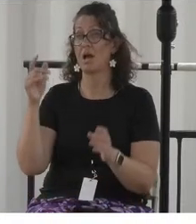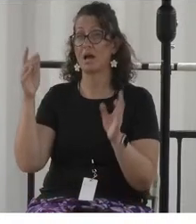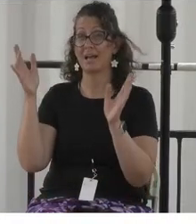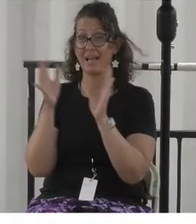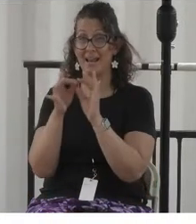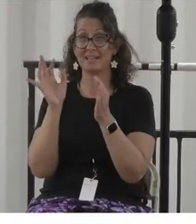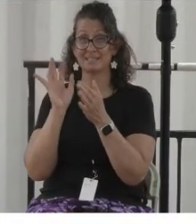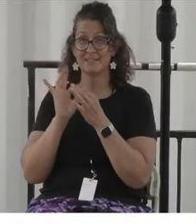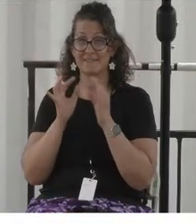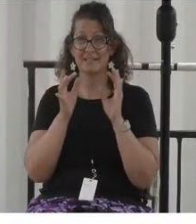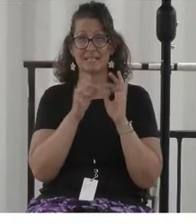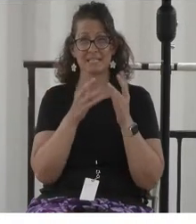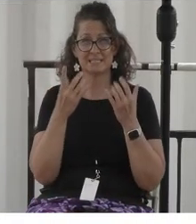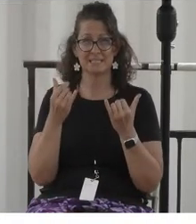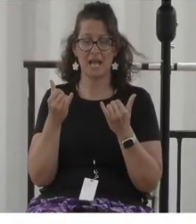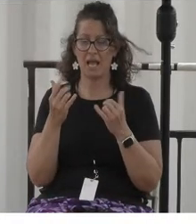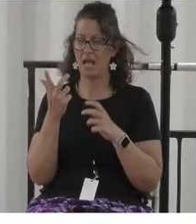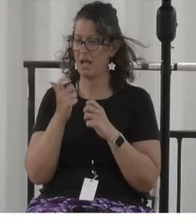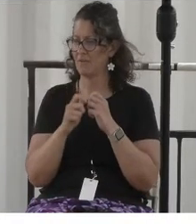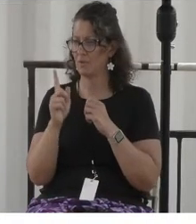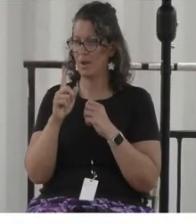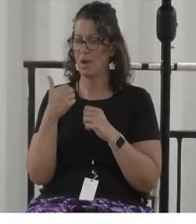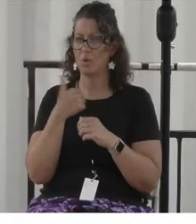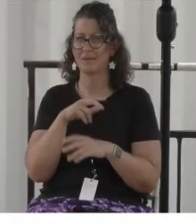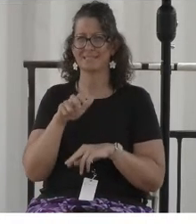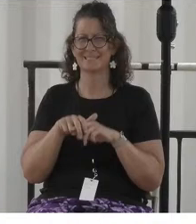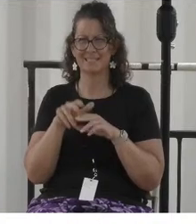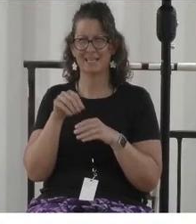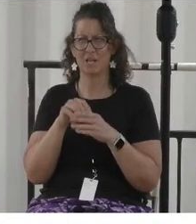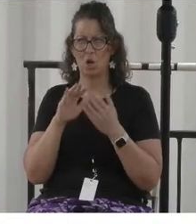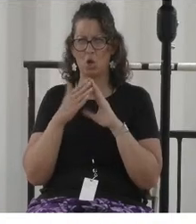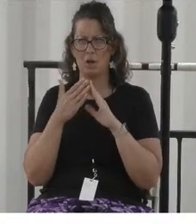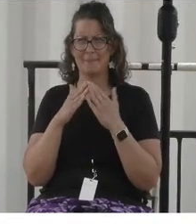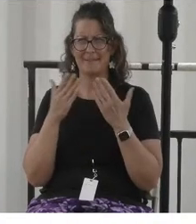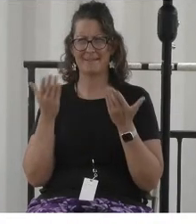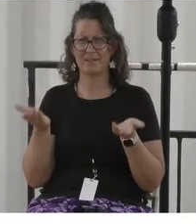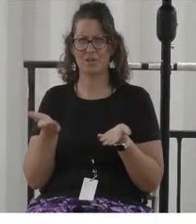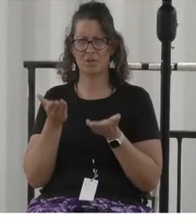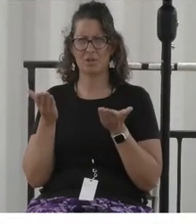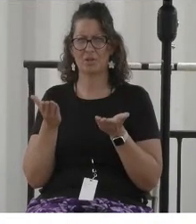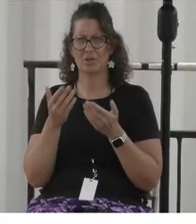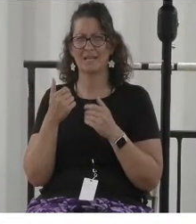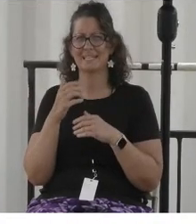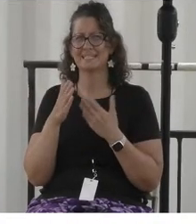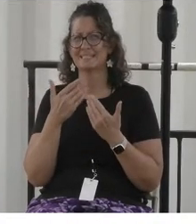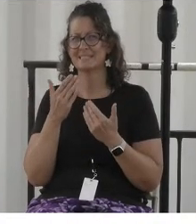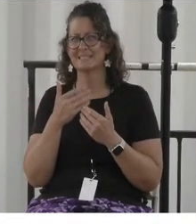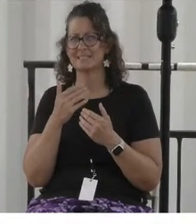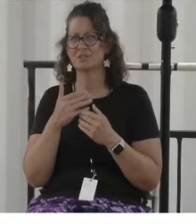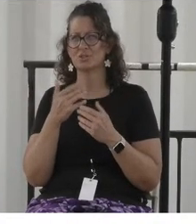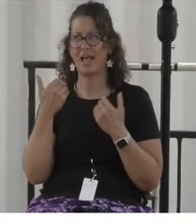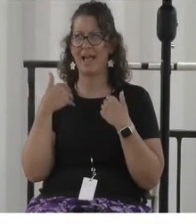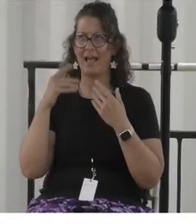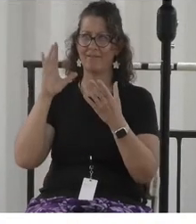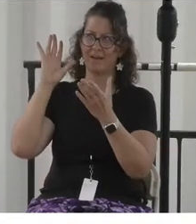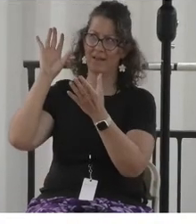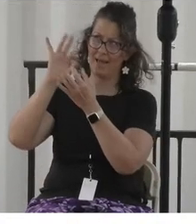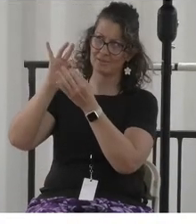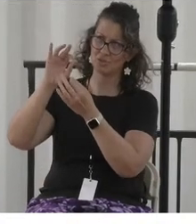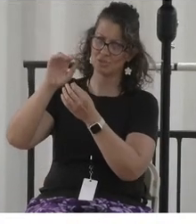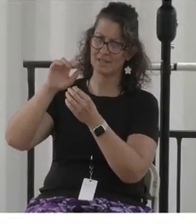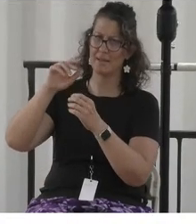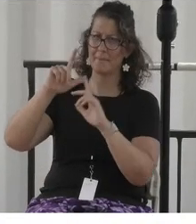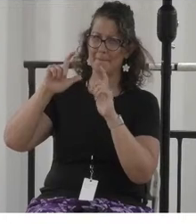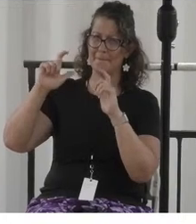nowadays is everywhere, right? I mean, we're sitting in an urban environment. It's very easy to deliver connectivity in major cities